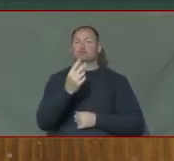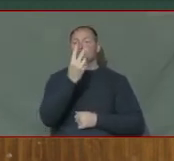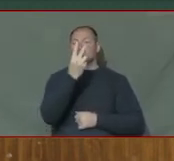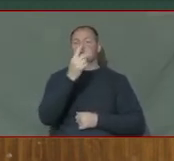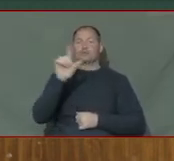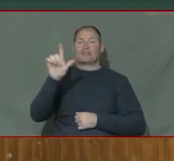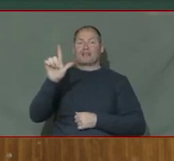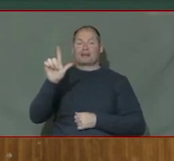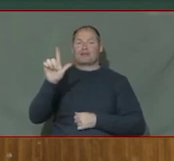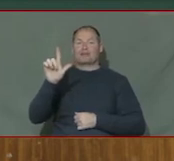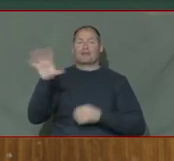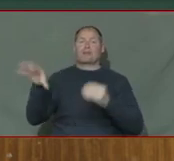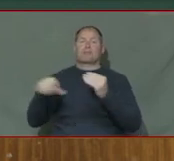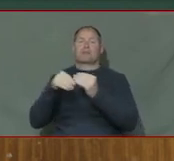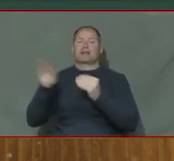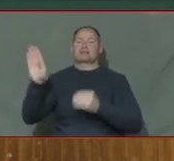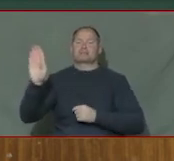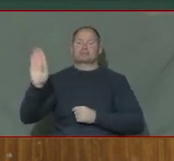length plus breadth.